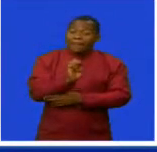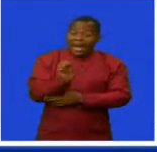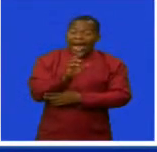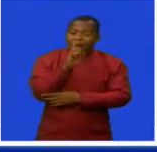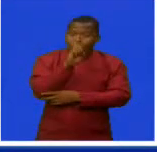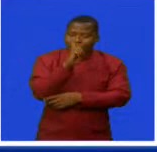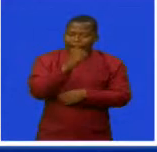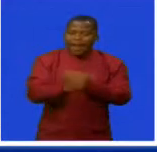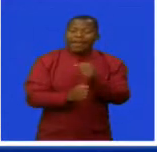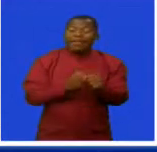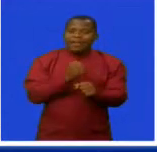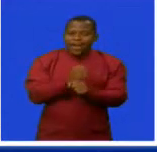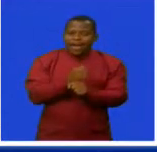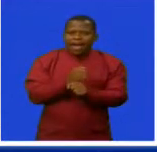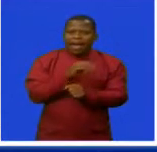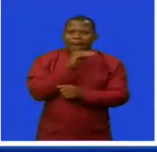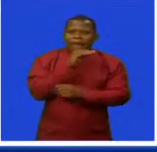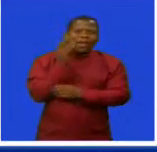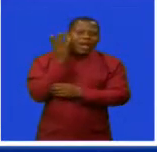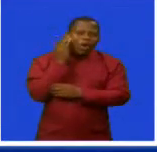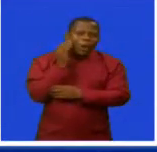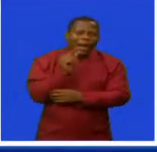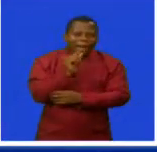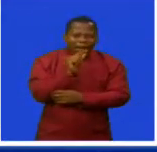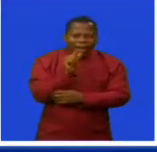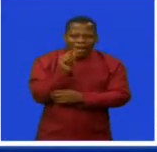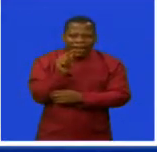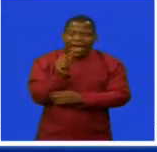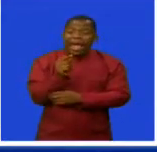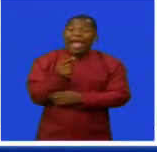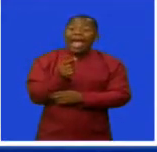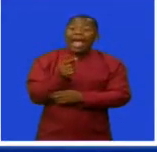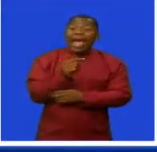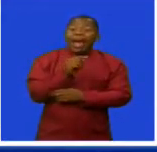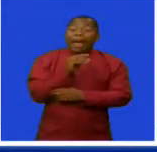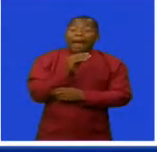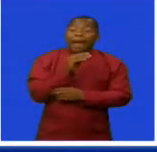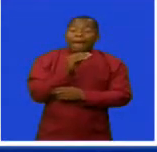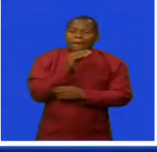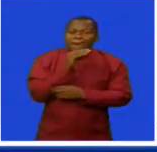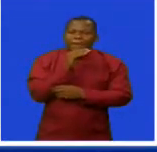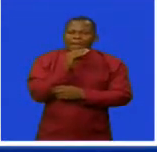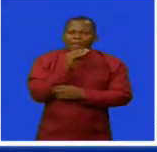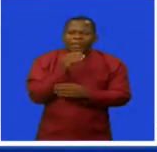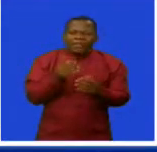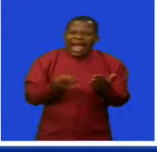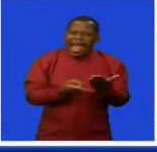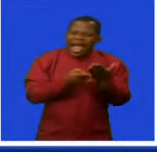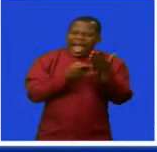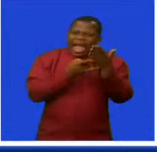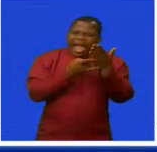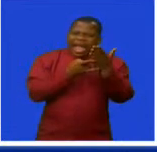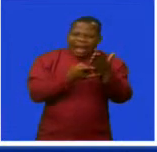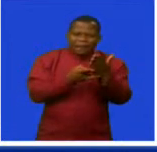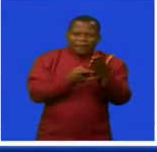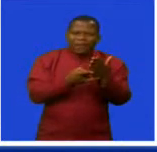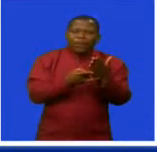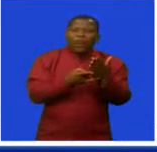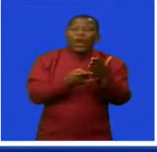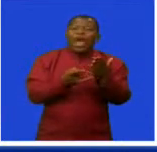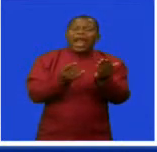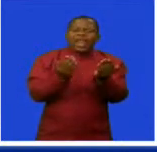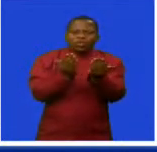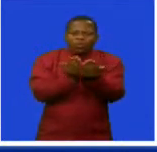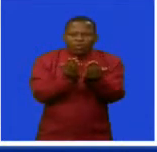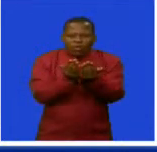When you calculate that, you find that it doesn't go any further, assisting the schools to